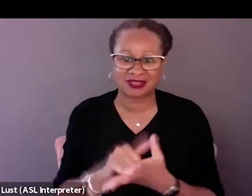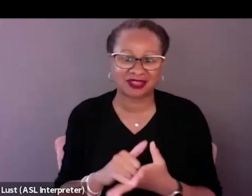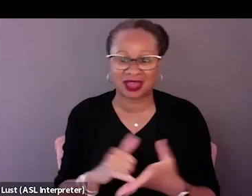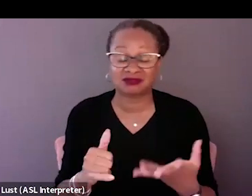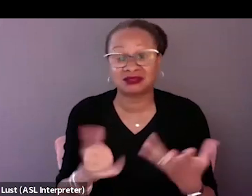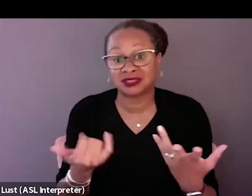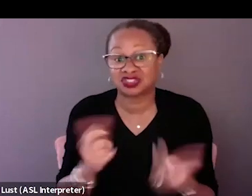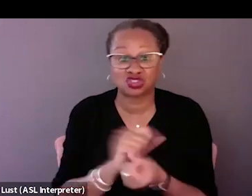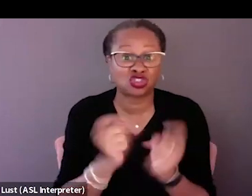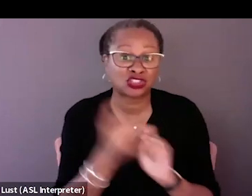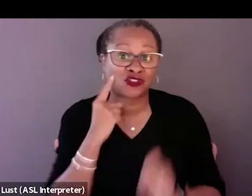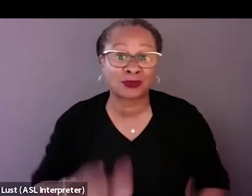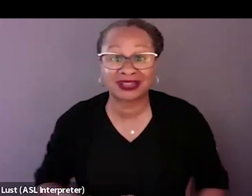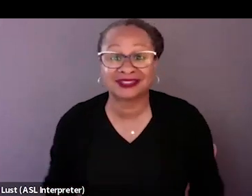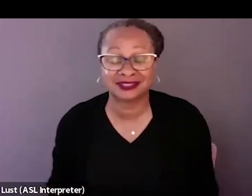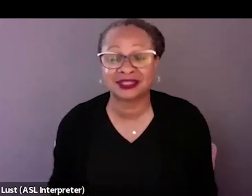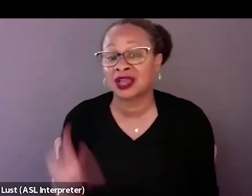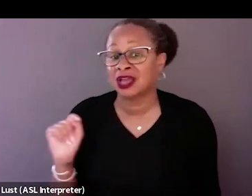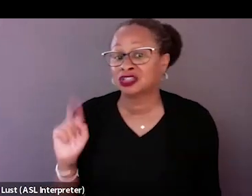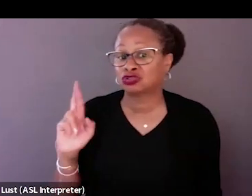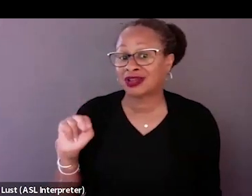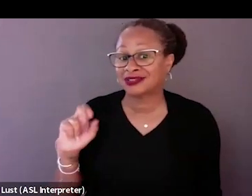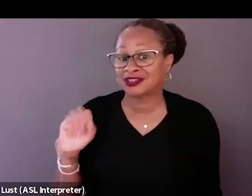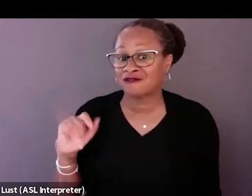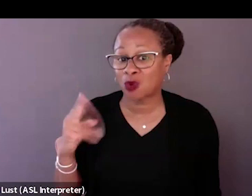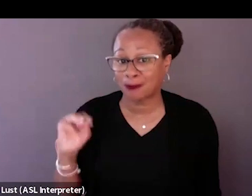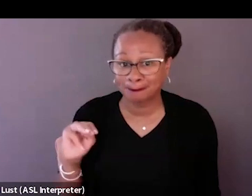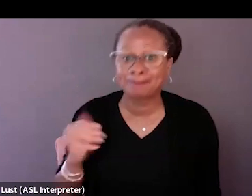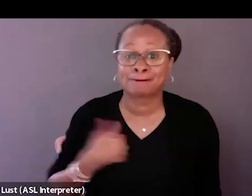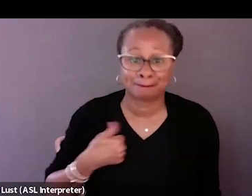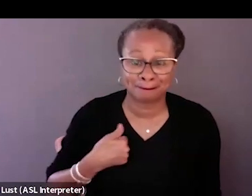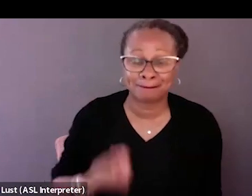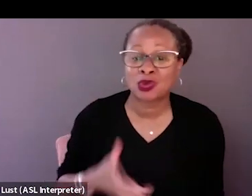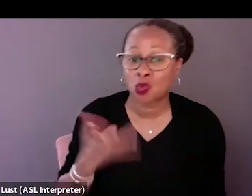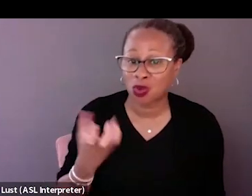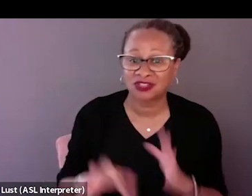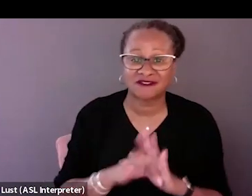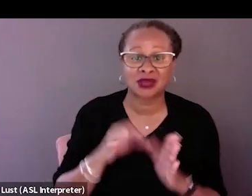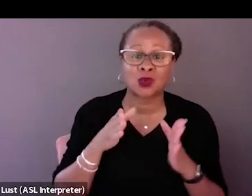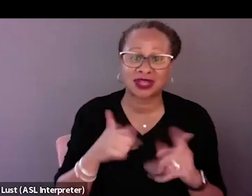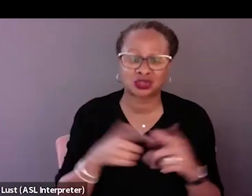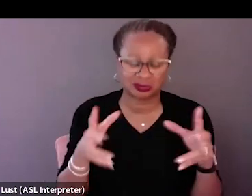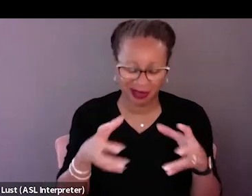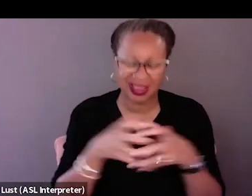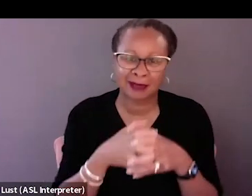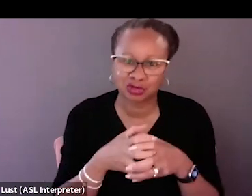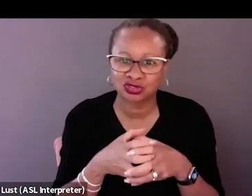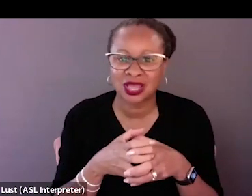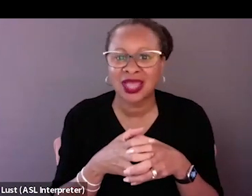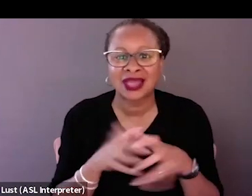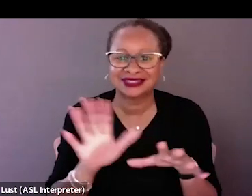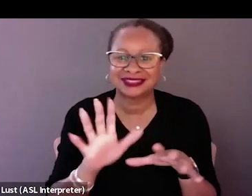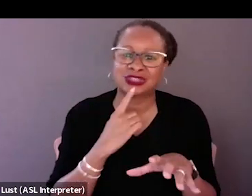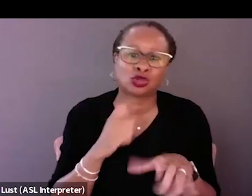was transformative, and we wanted to find ways to capture those moments of, you know, it's like, don't try this at